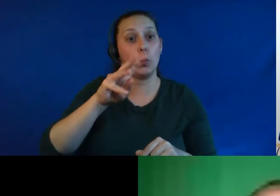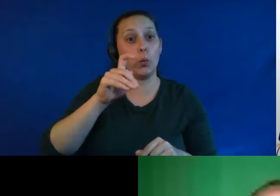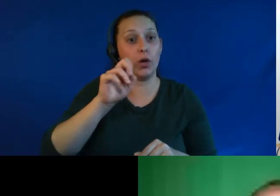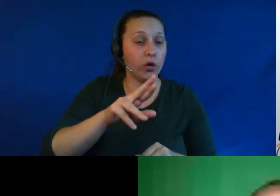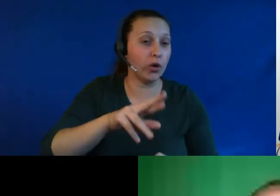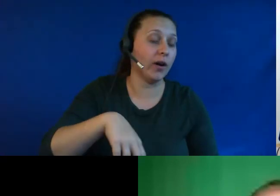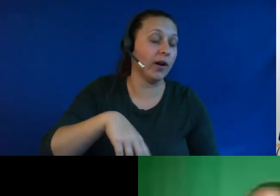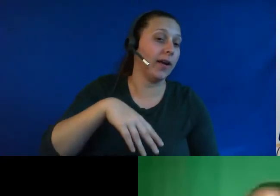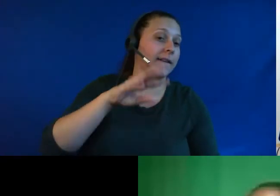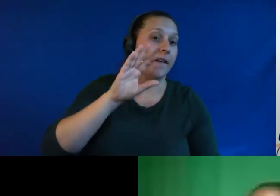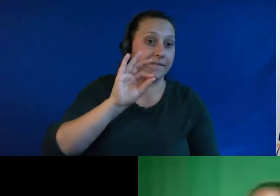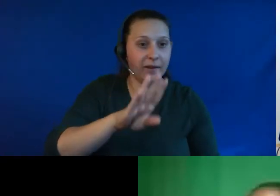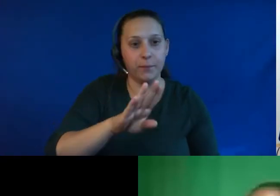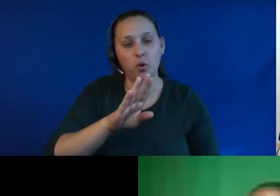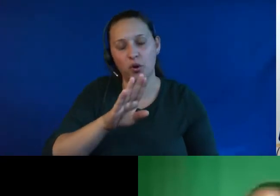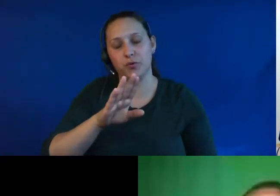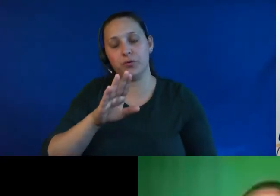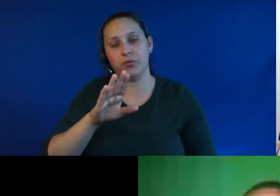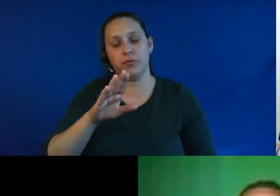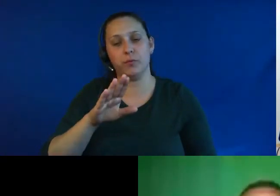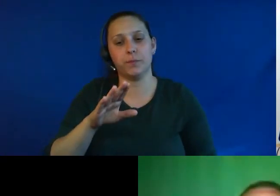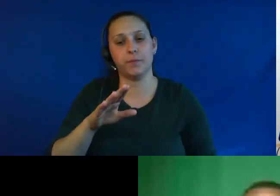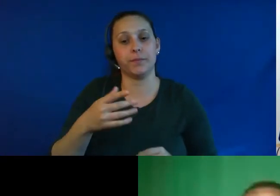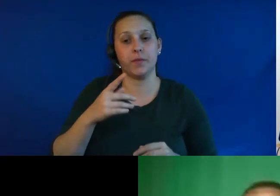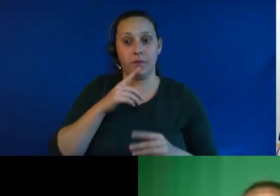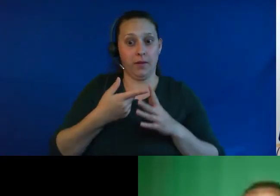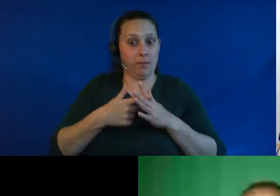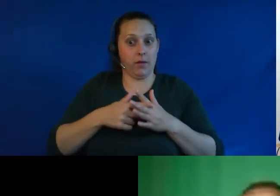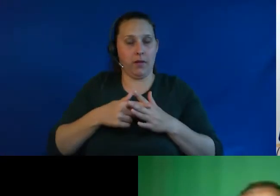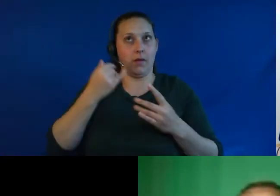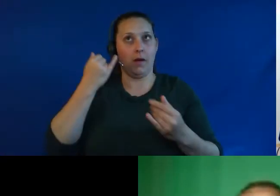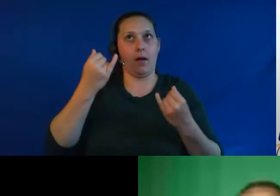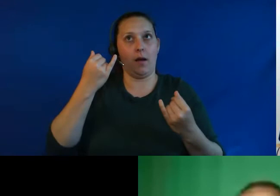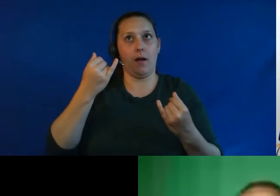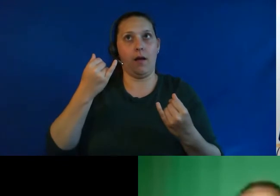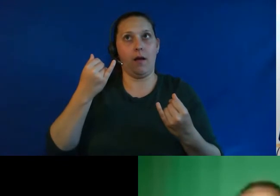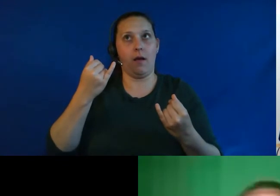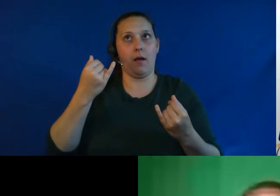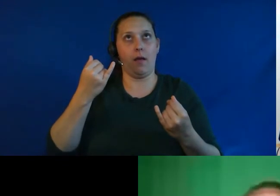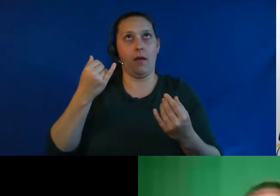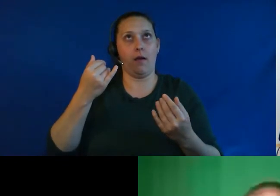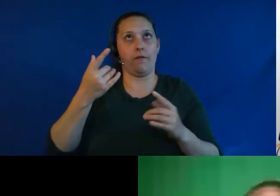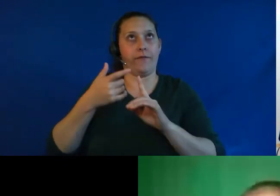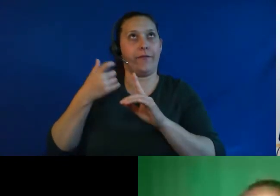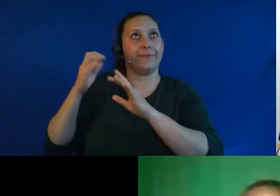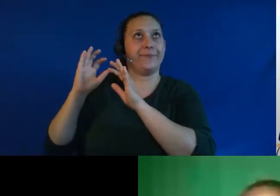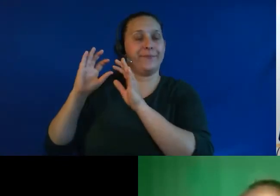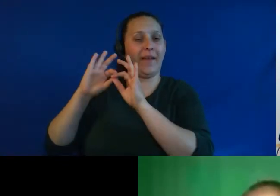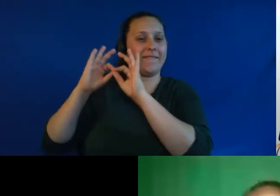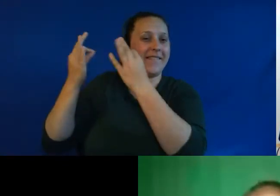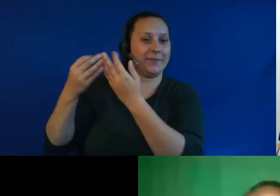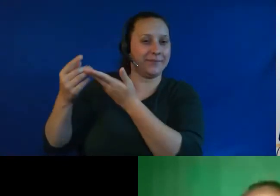of funding, because in the beginning, the idea came through as a family kind of